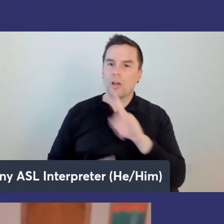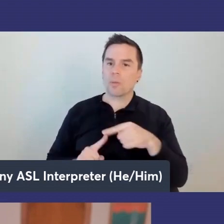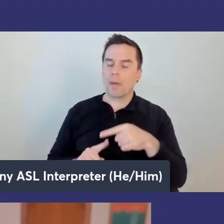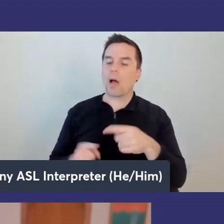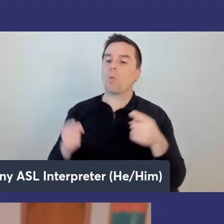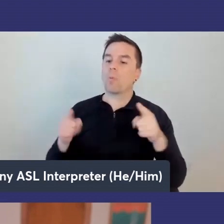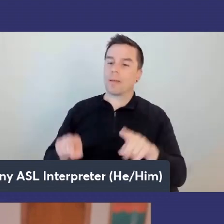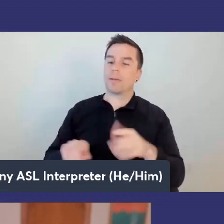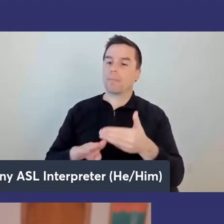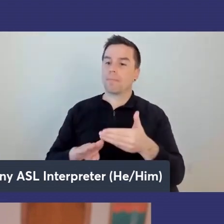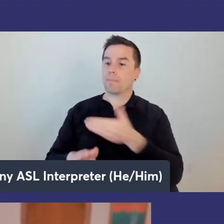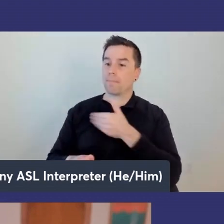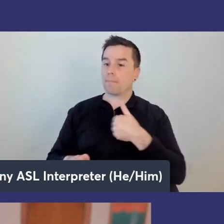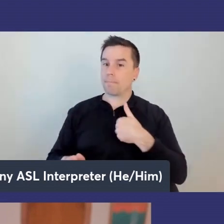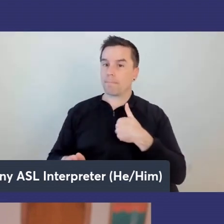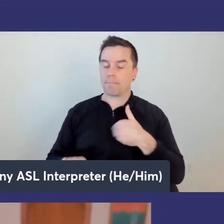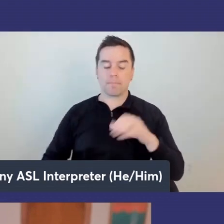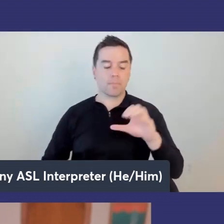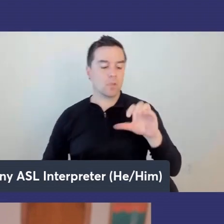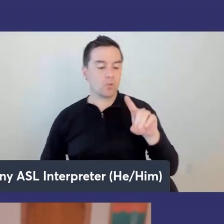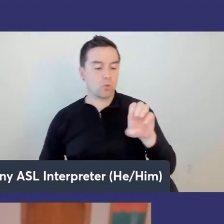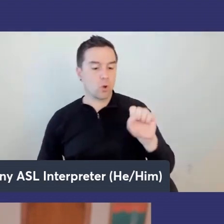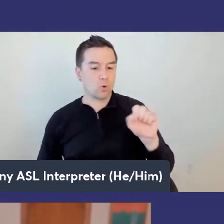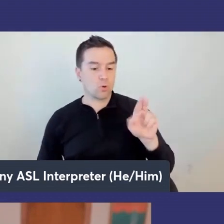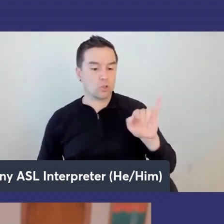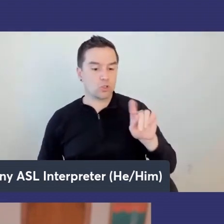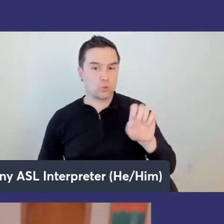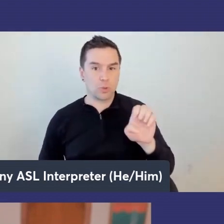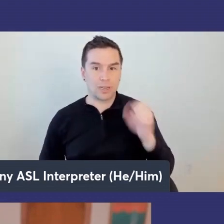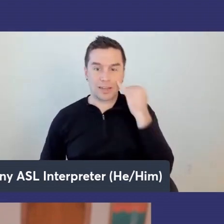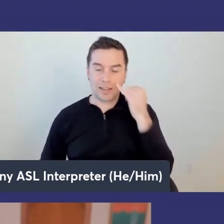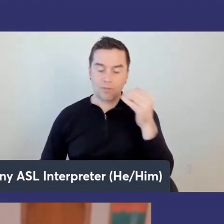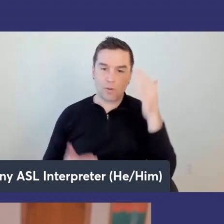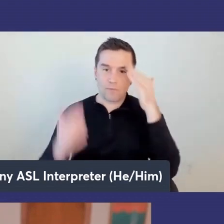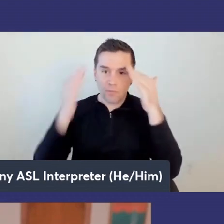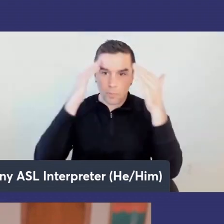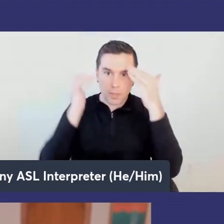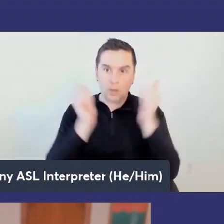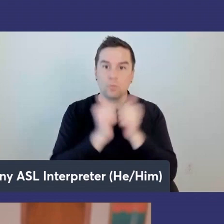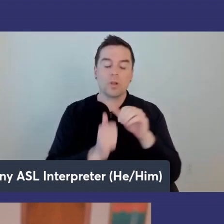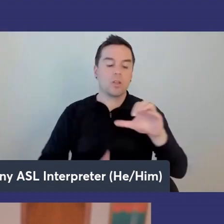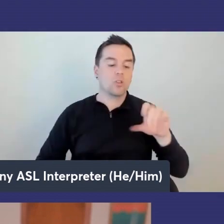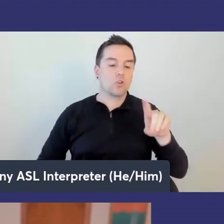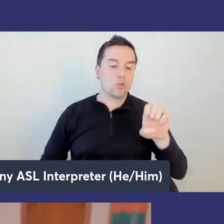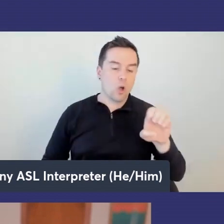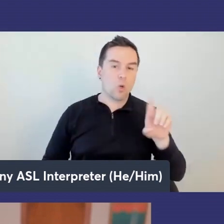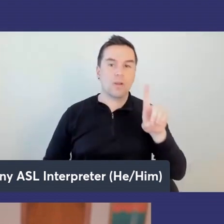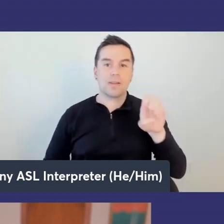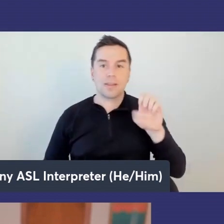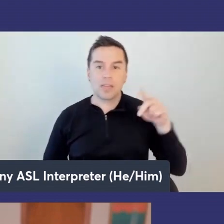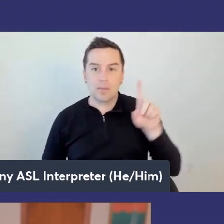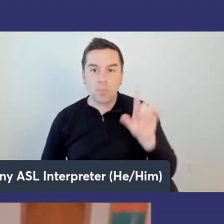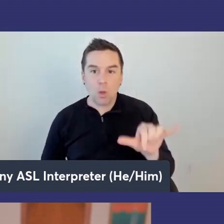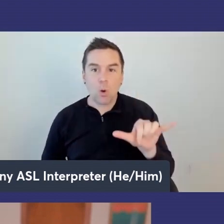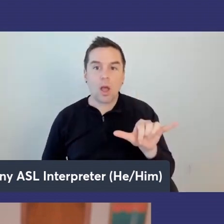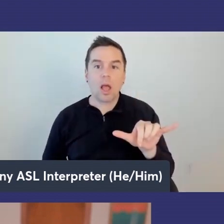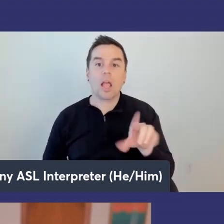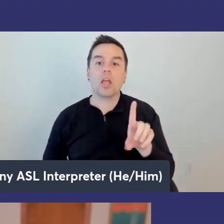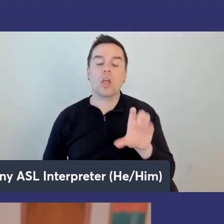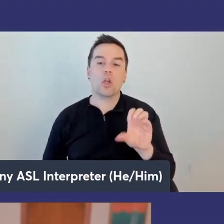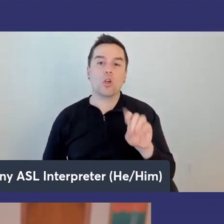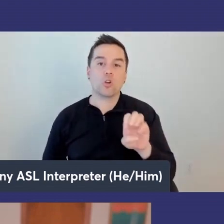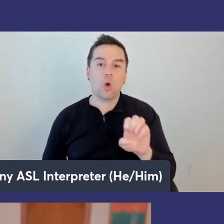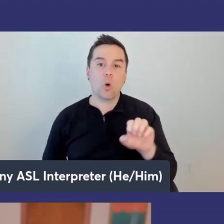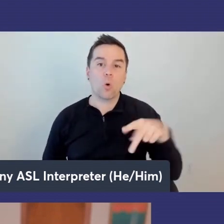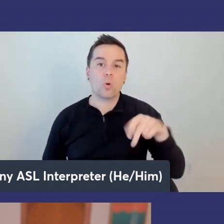So the Code Suite as it exists today, if you're familiar with the services, Code Deploy, Code Pipeline, etc., they're really used as